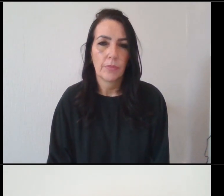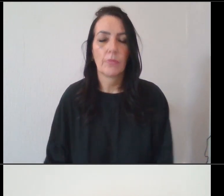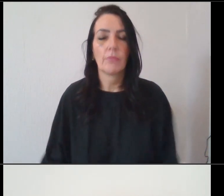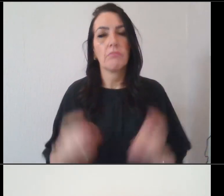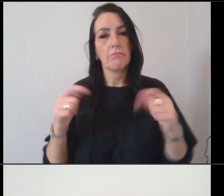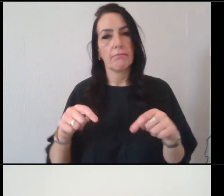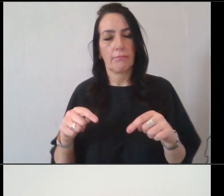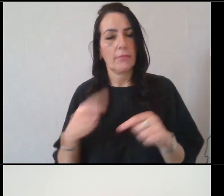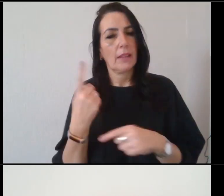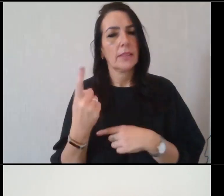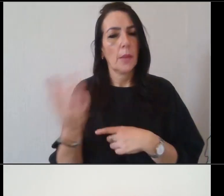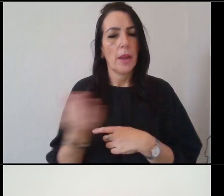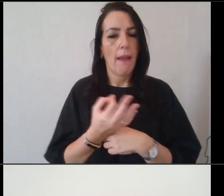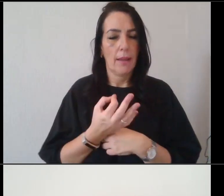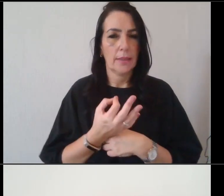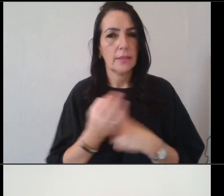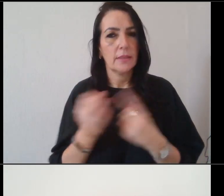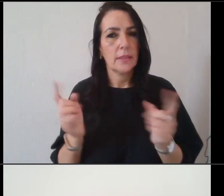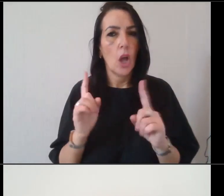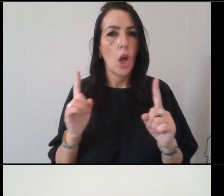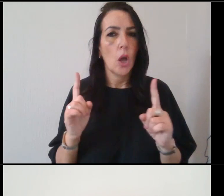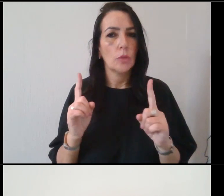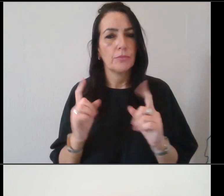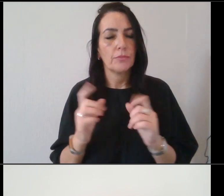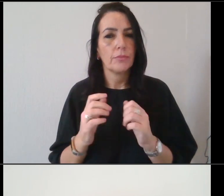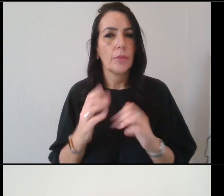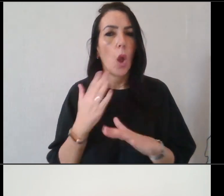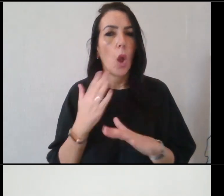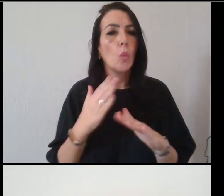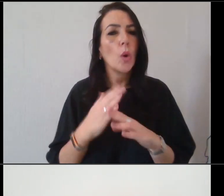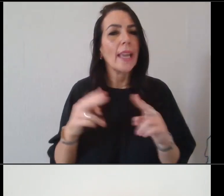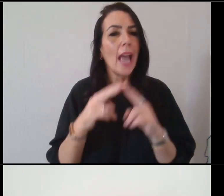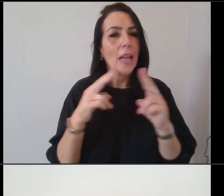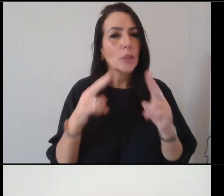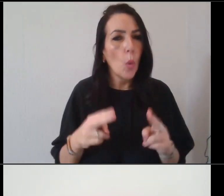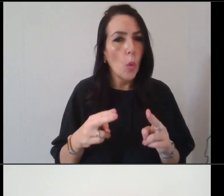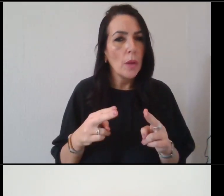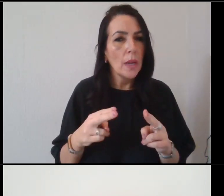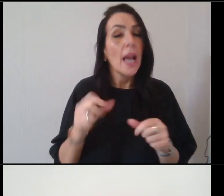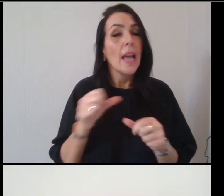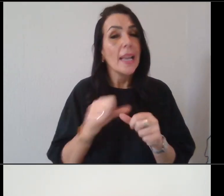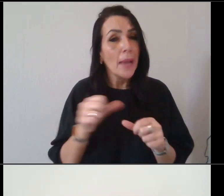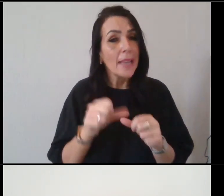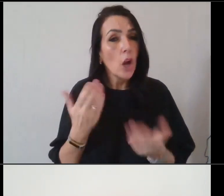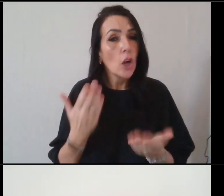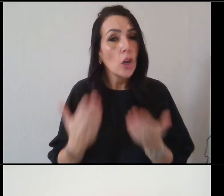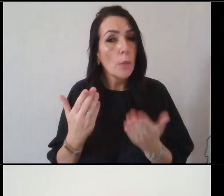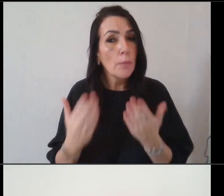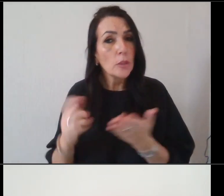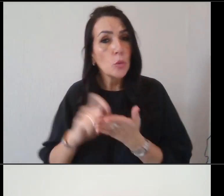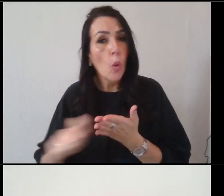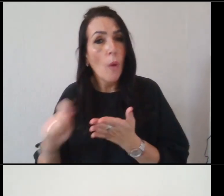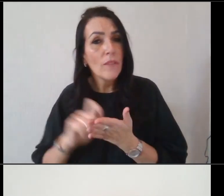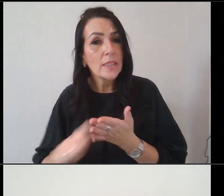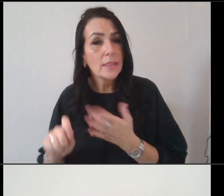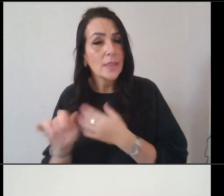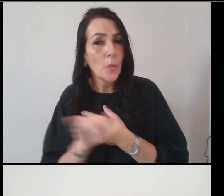about would home working be better than office working? So maybe this would have to do